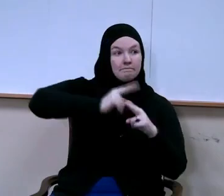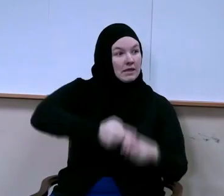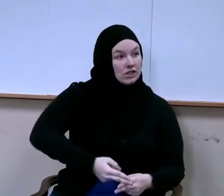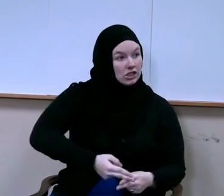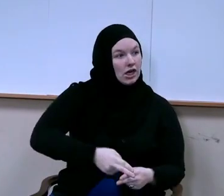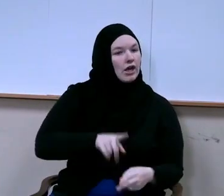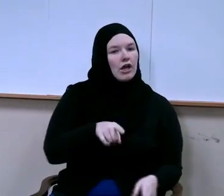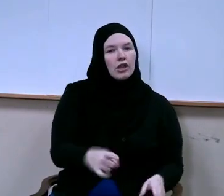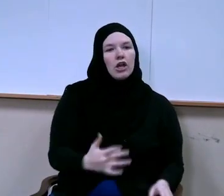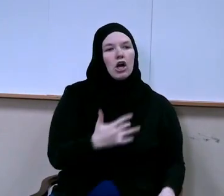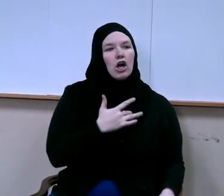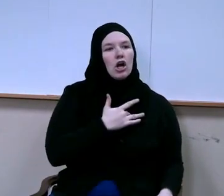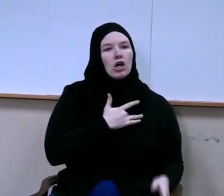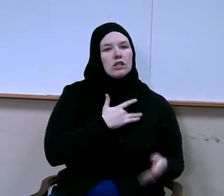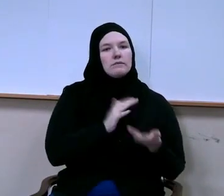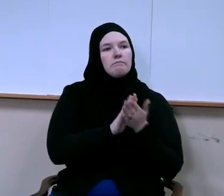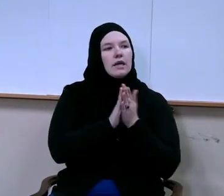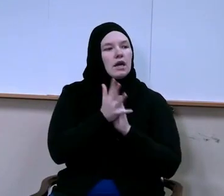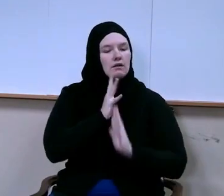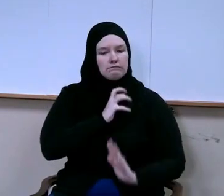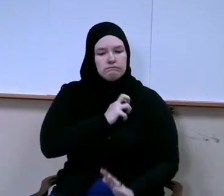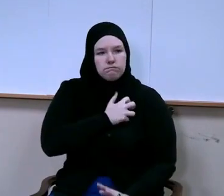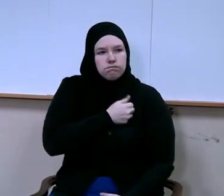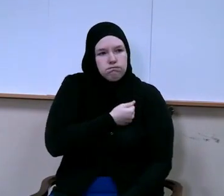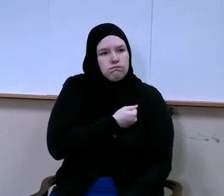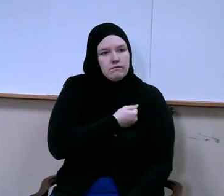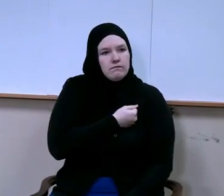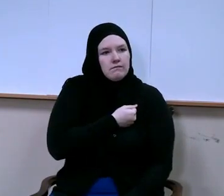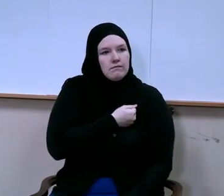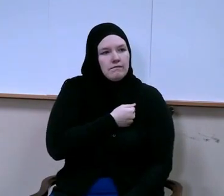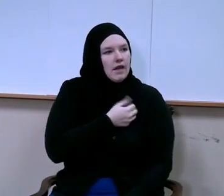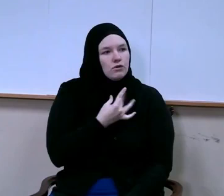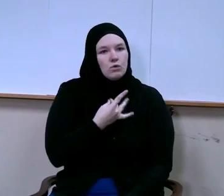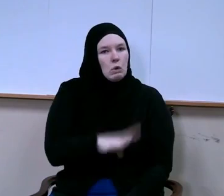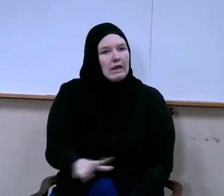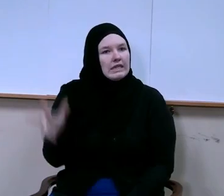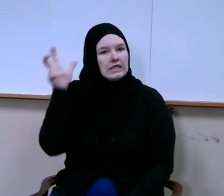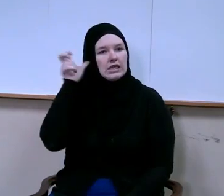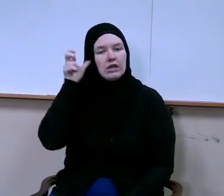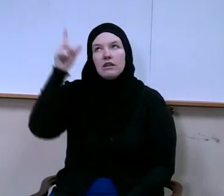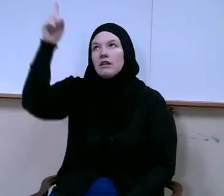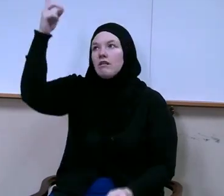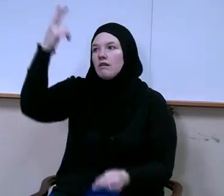mentioned, their hearts become tight and resentful,